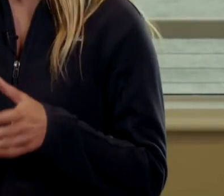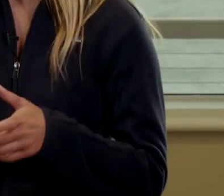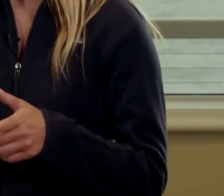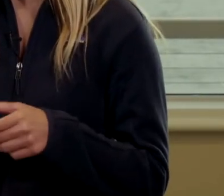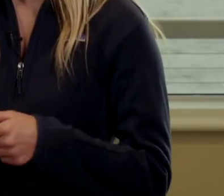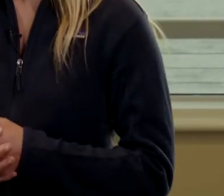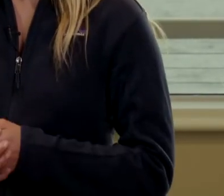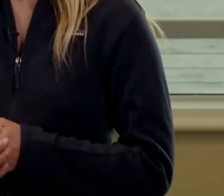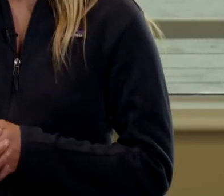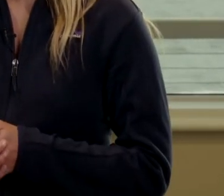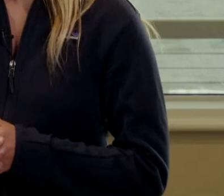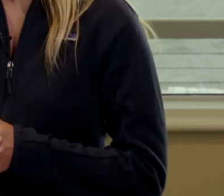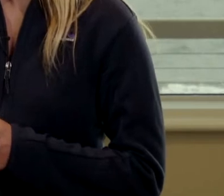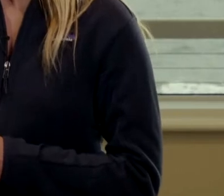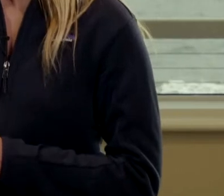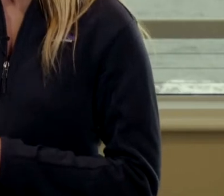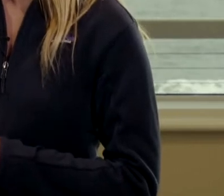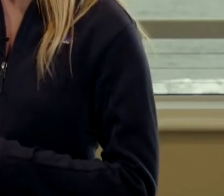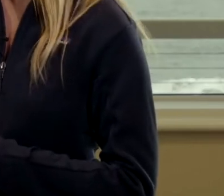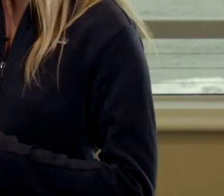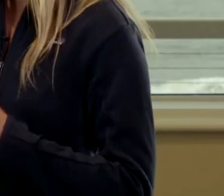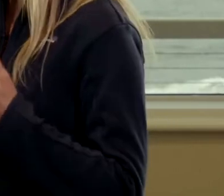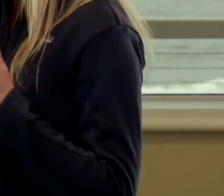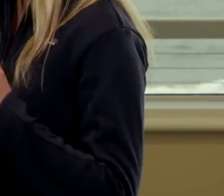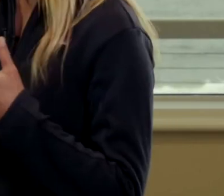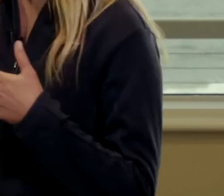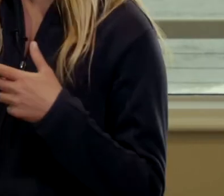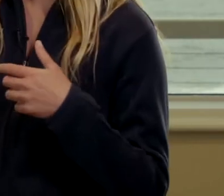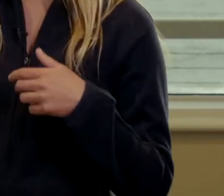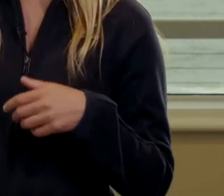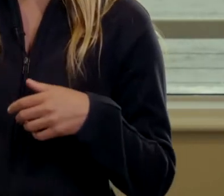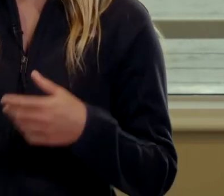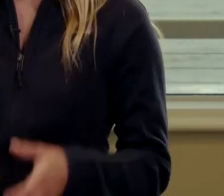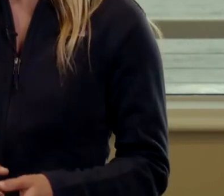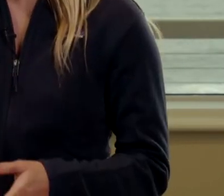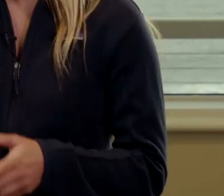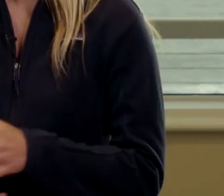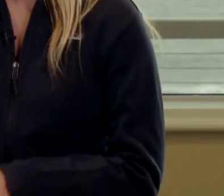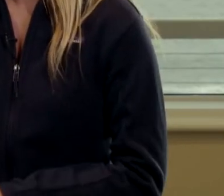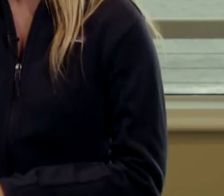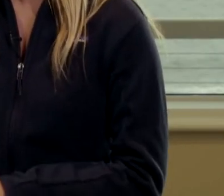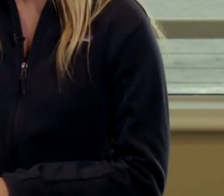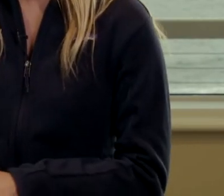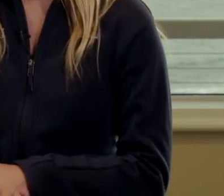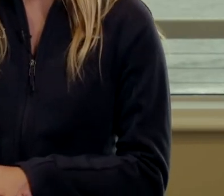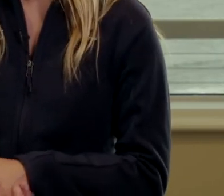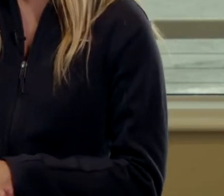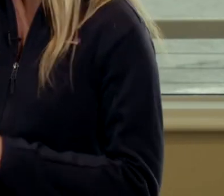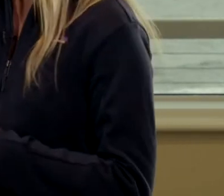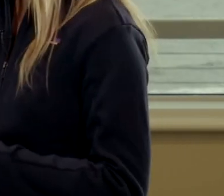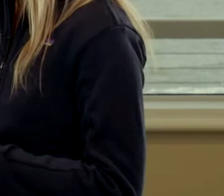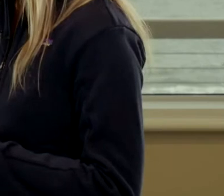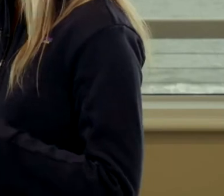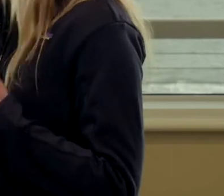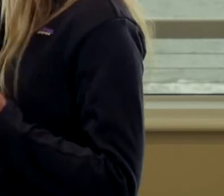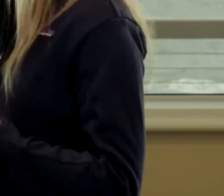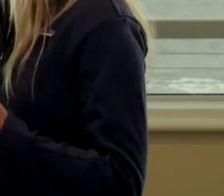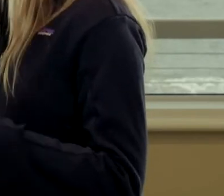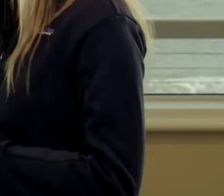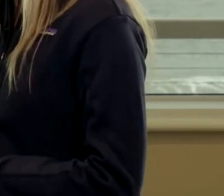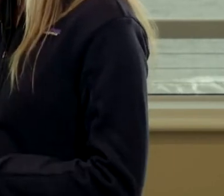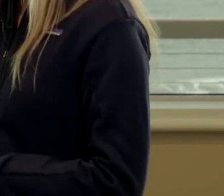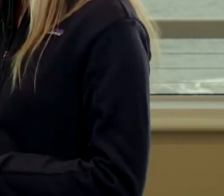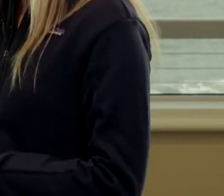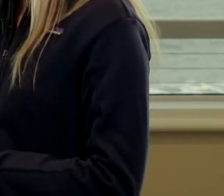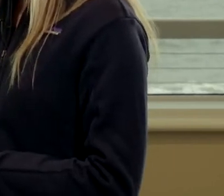Lindsay, we just saw that with Emery, it was a combination of being a tinkerer and doing art projects as a kid that really got her started.